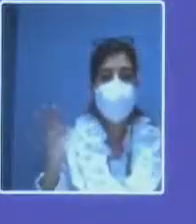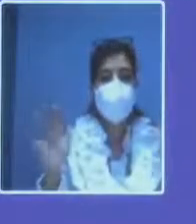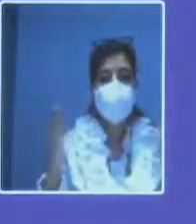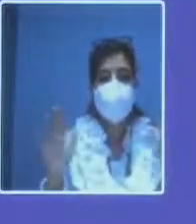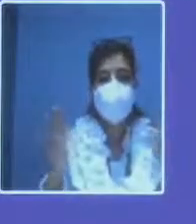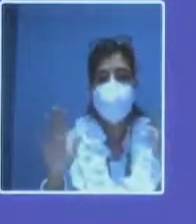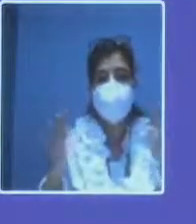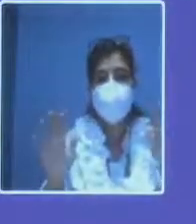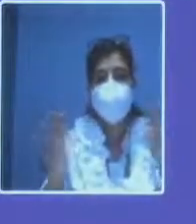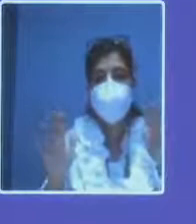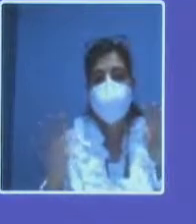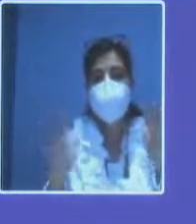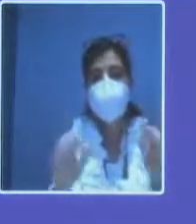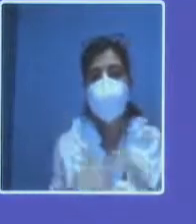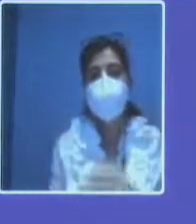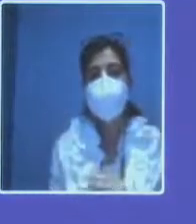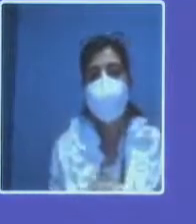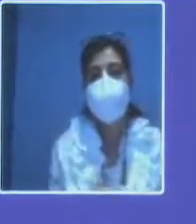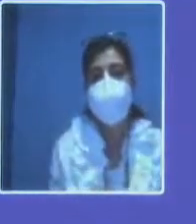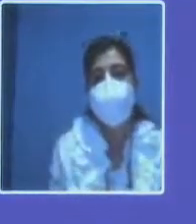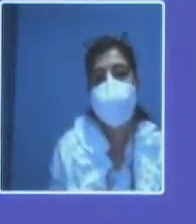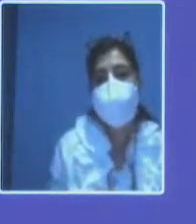much, Samer.